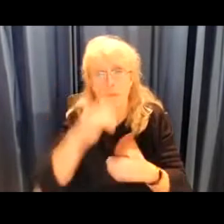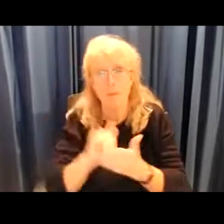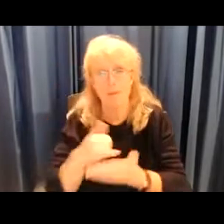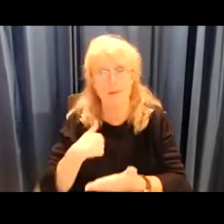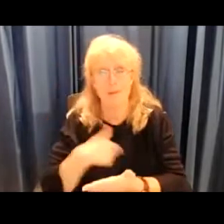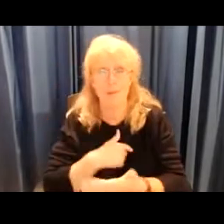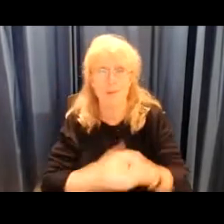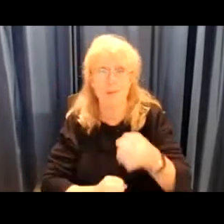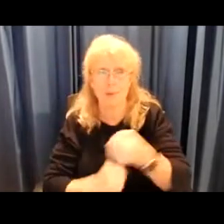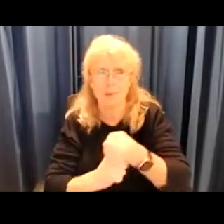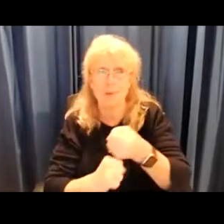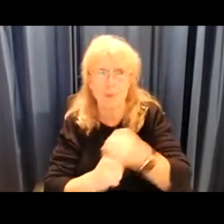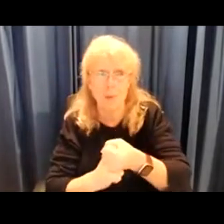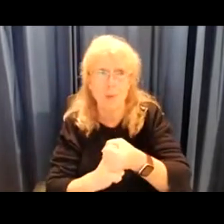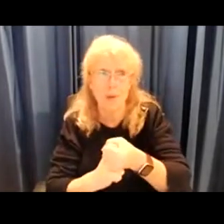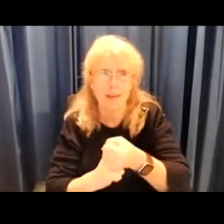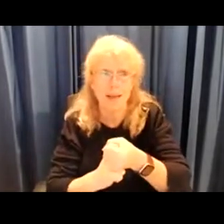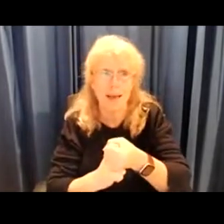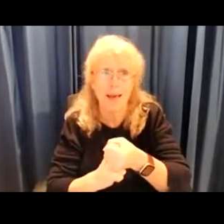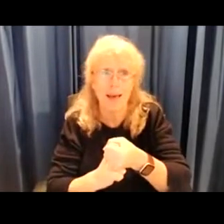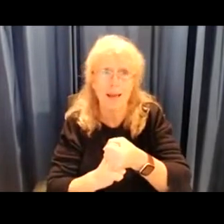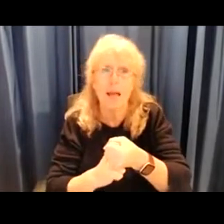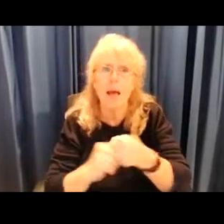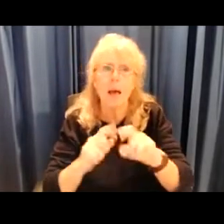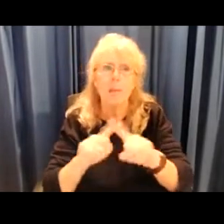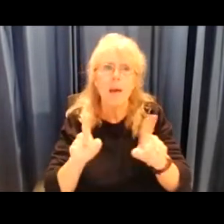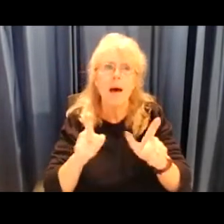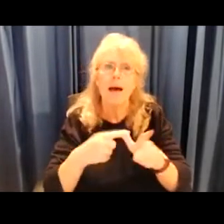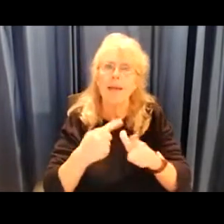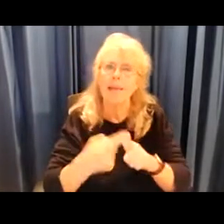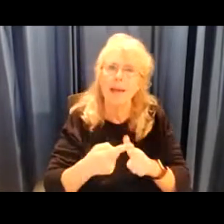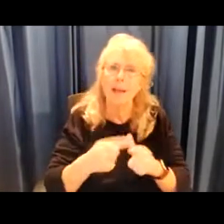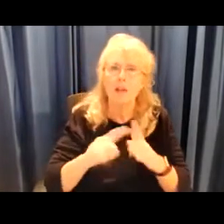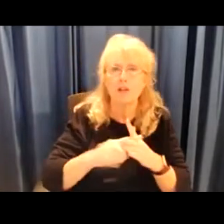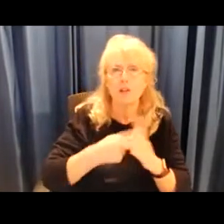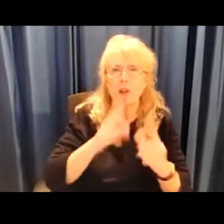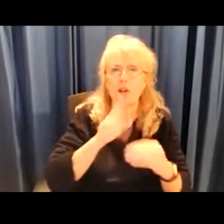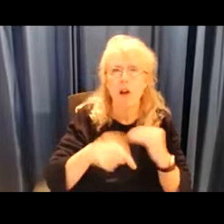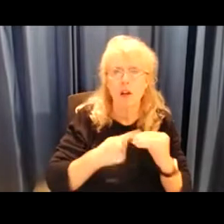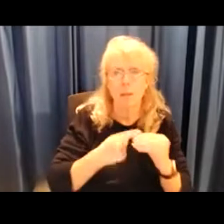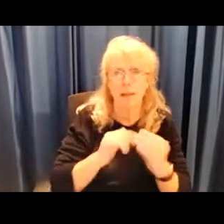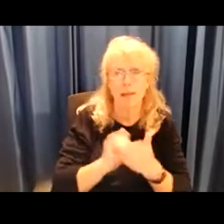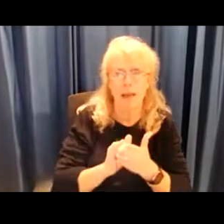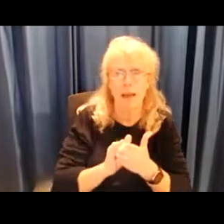supported that. But then when you start talking about that, the transition